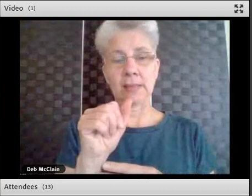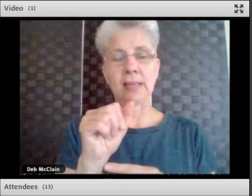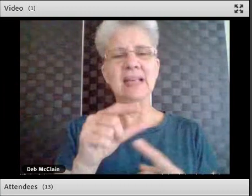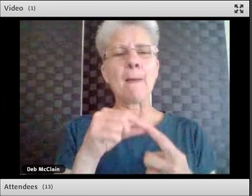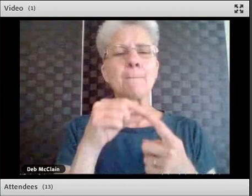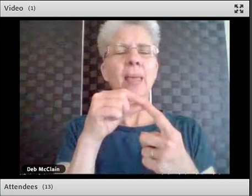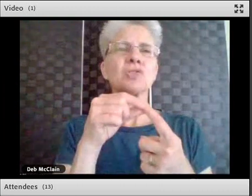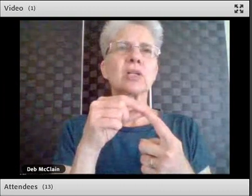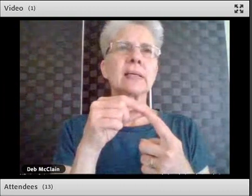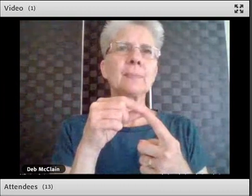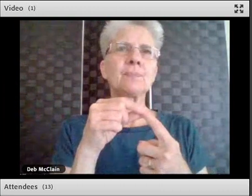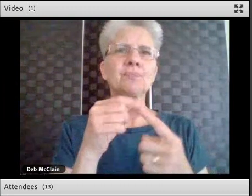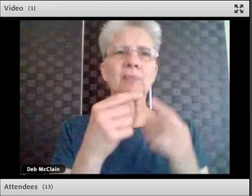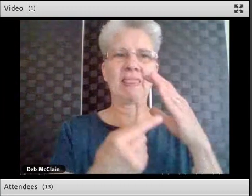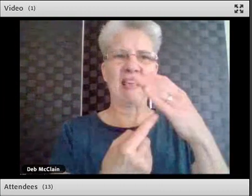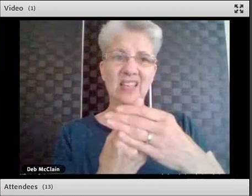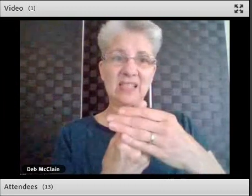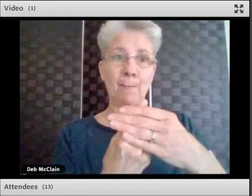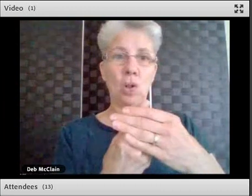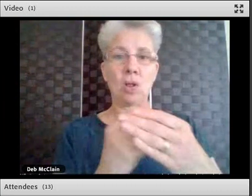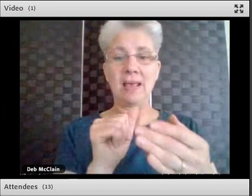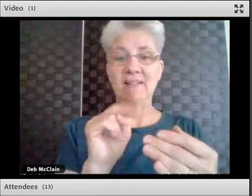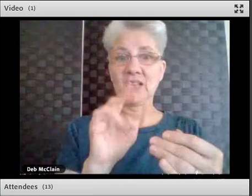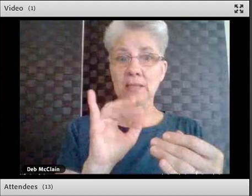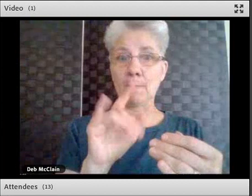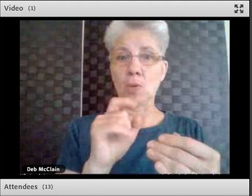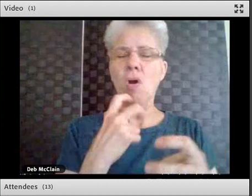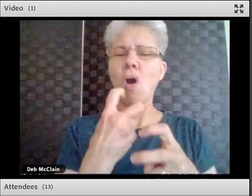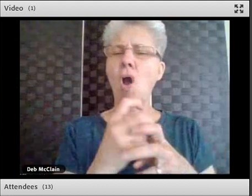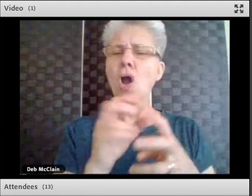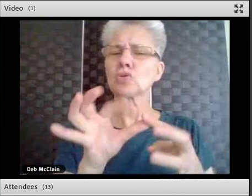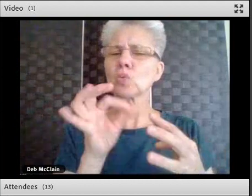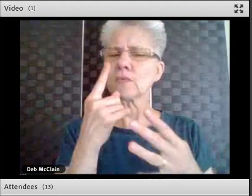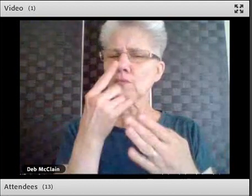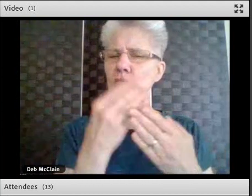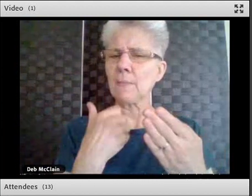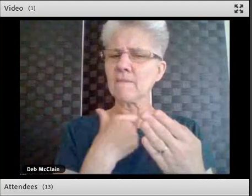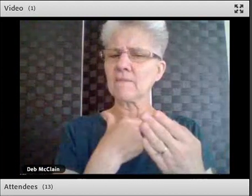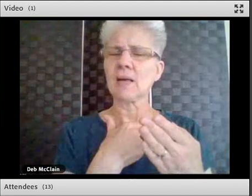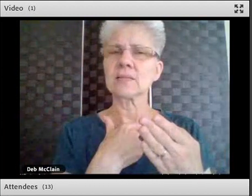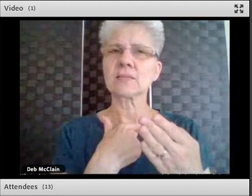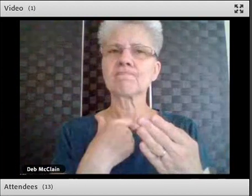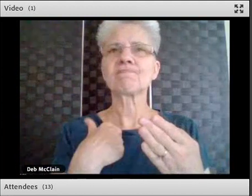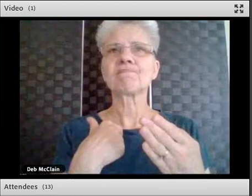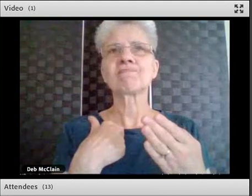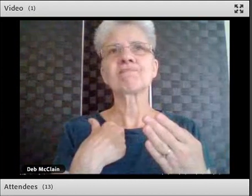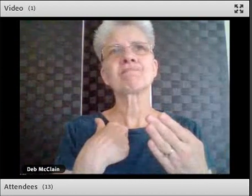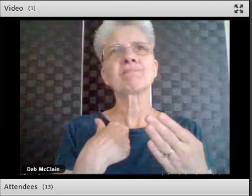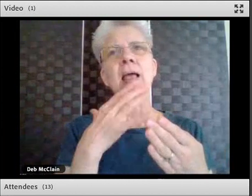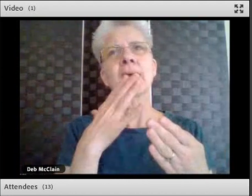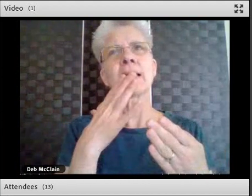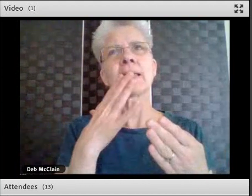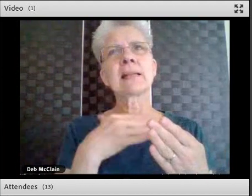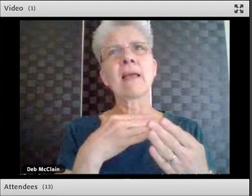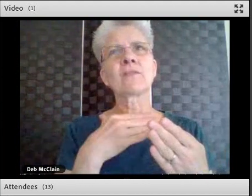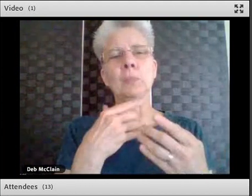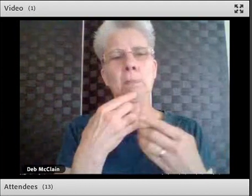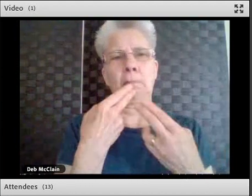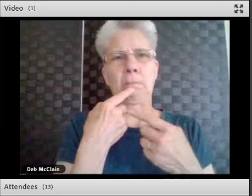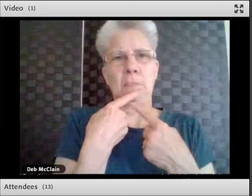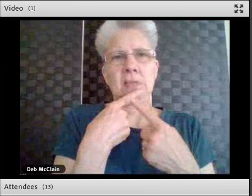especially if it's invisible, is a hard choice for some of us. I almost never disclose